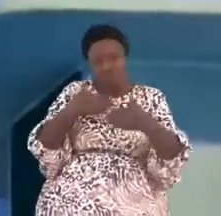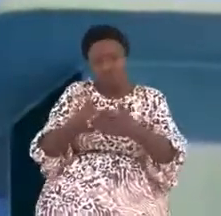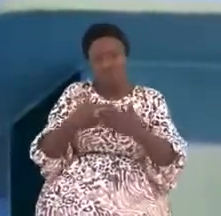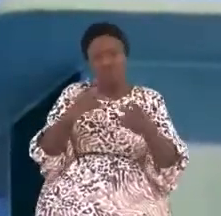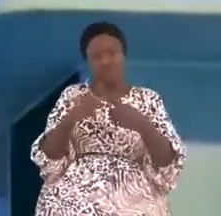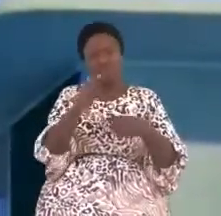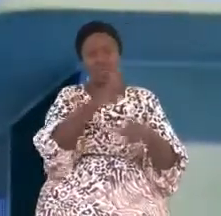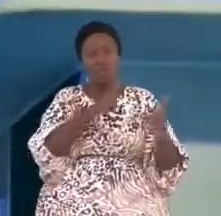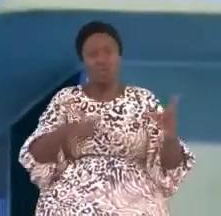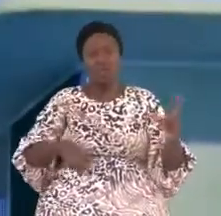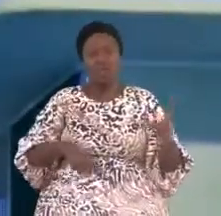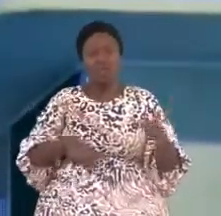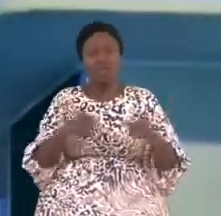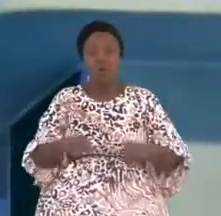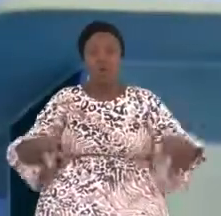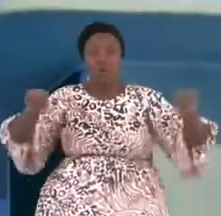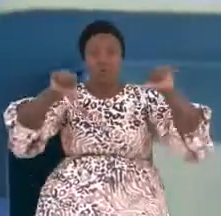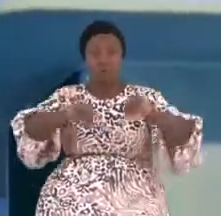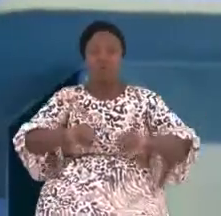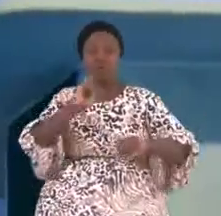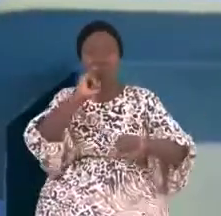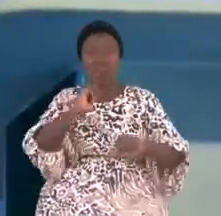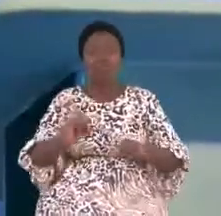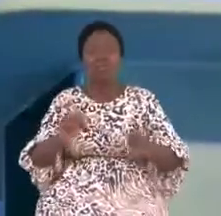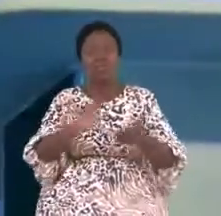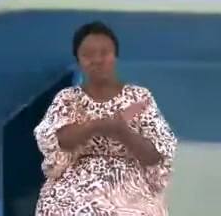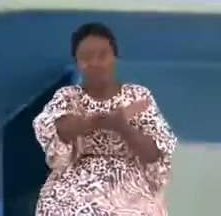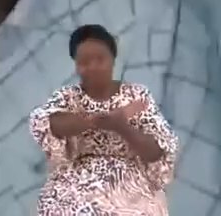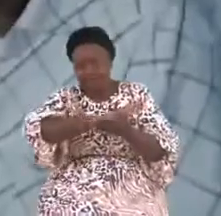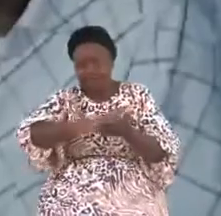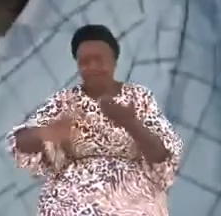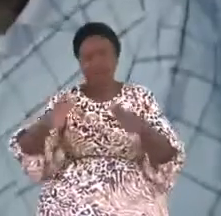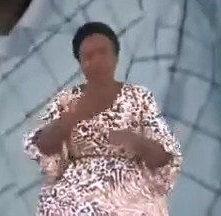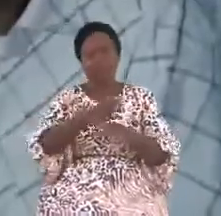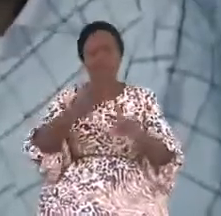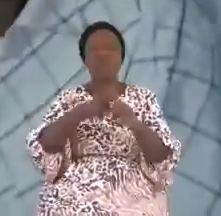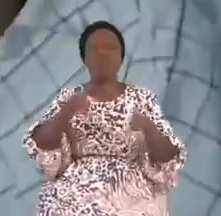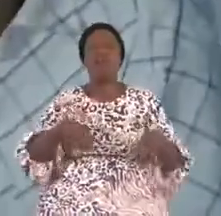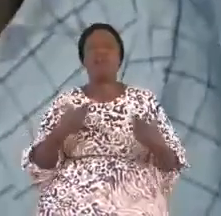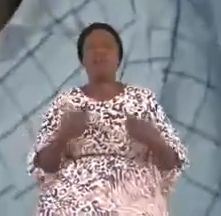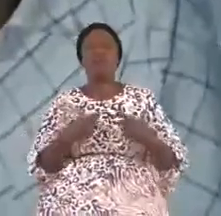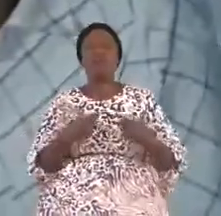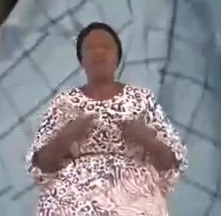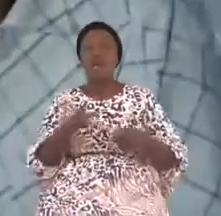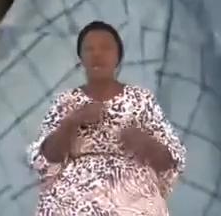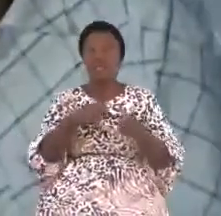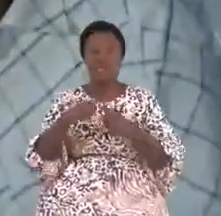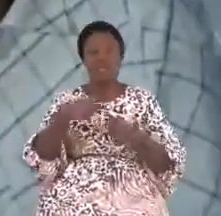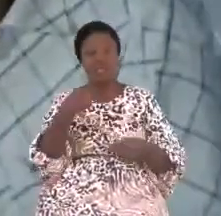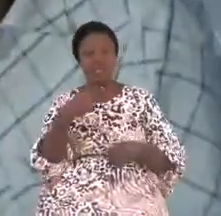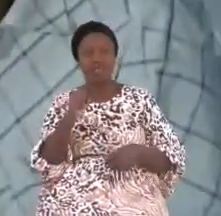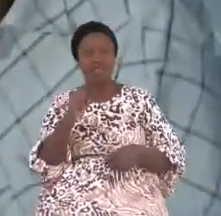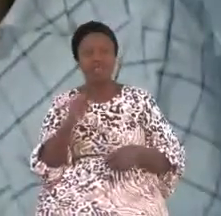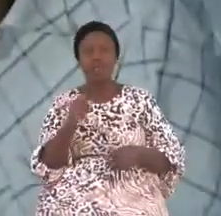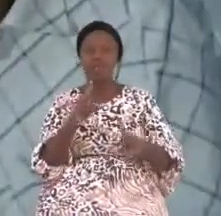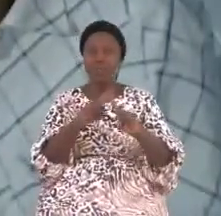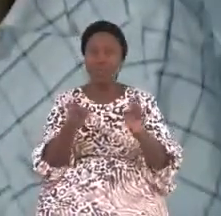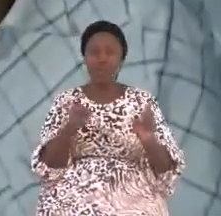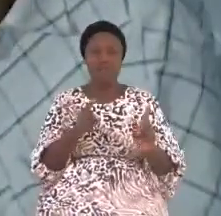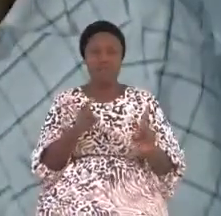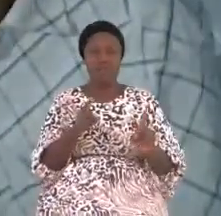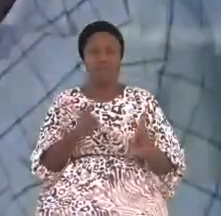lord condemnation is wiped away in your life and then it says bulge